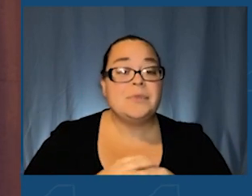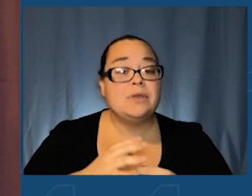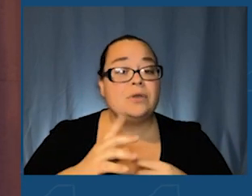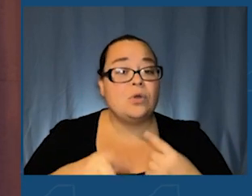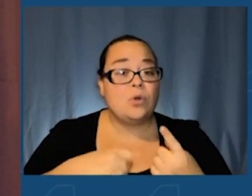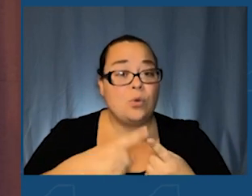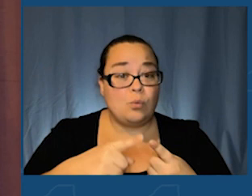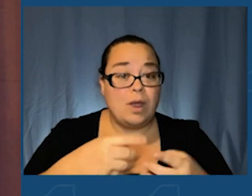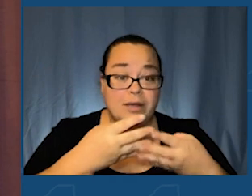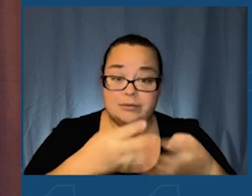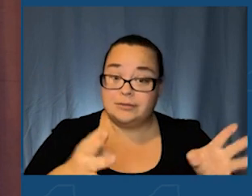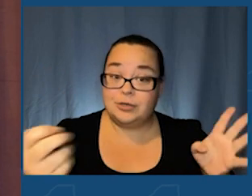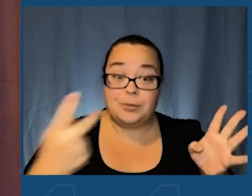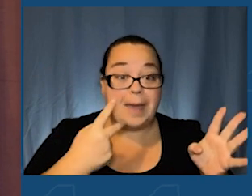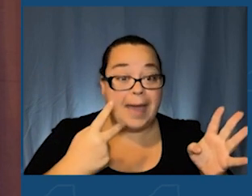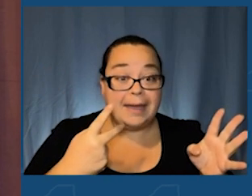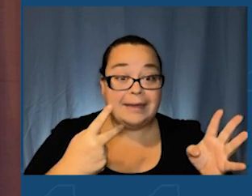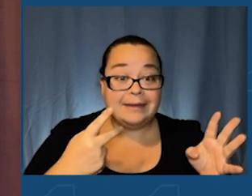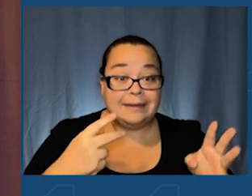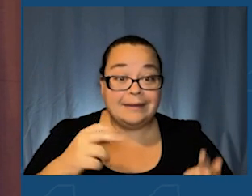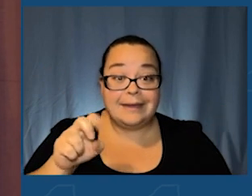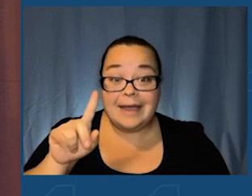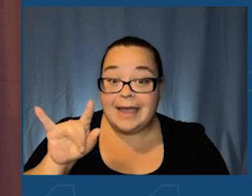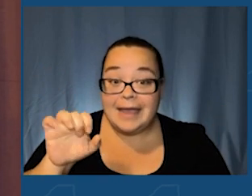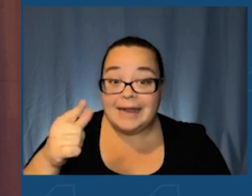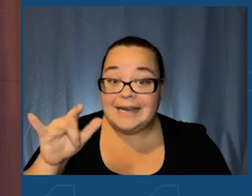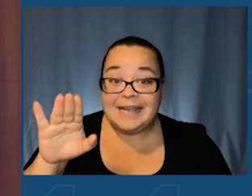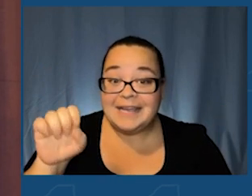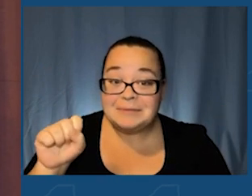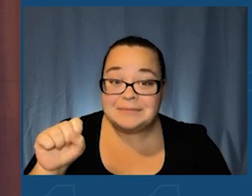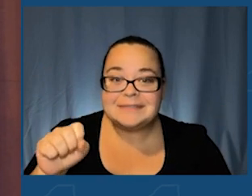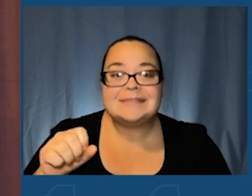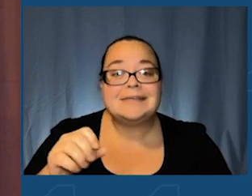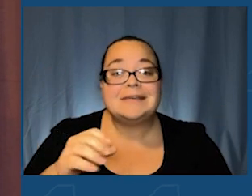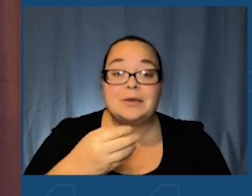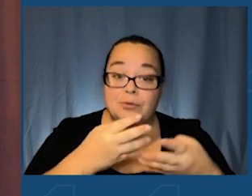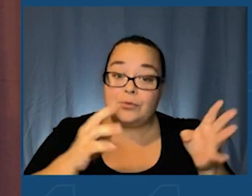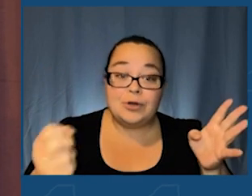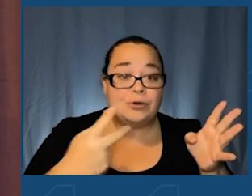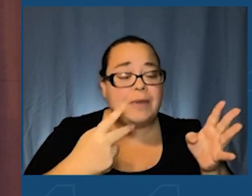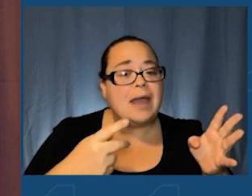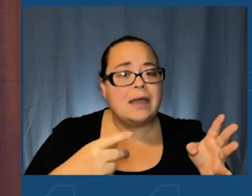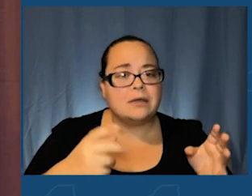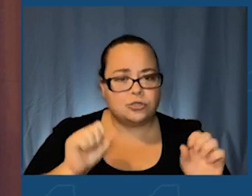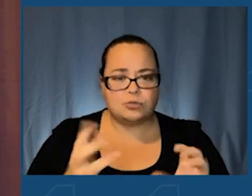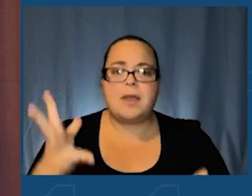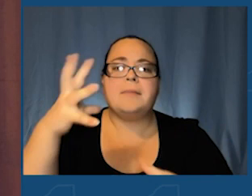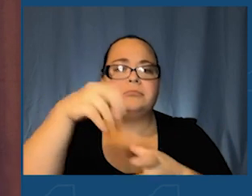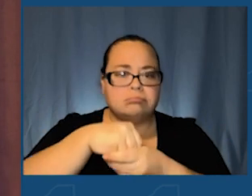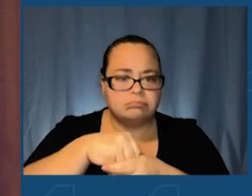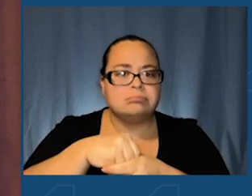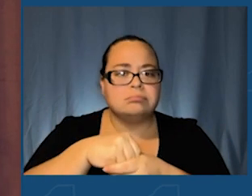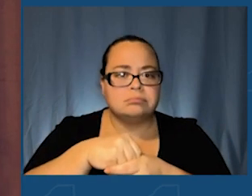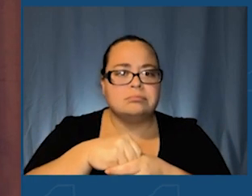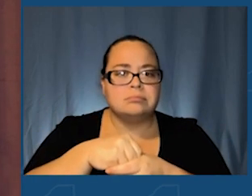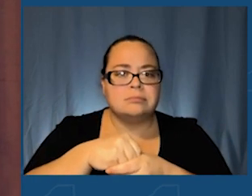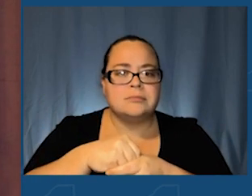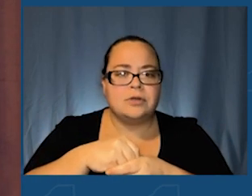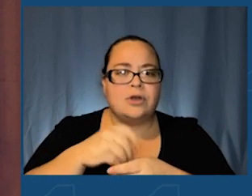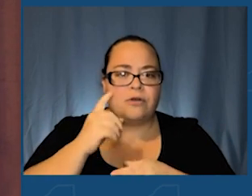Eddie Gibbs, you should be able to participate fully in democracy, right? And I want to thank you for your leadership on this.